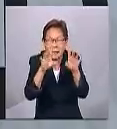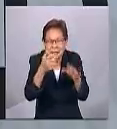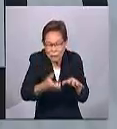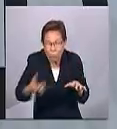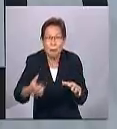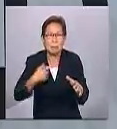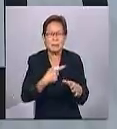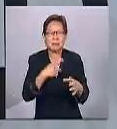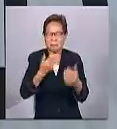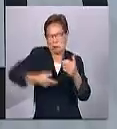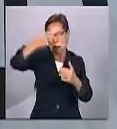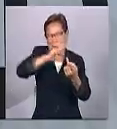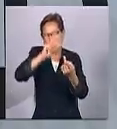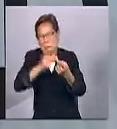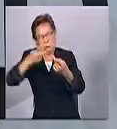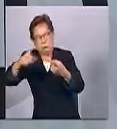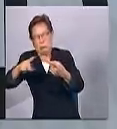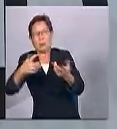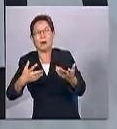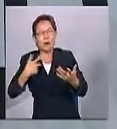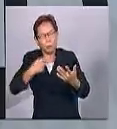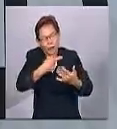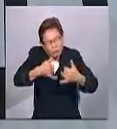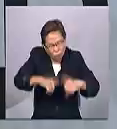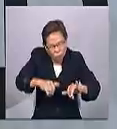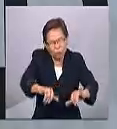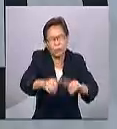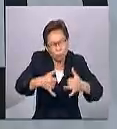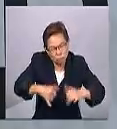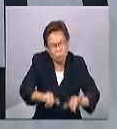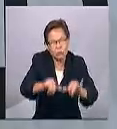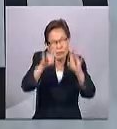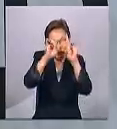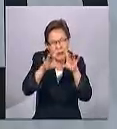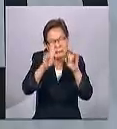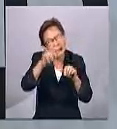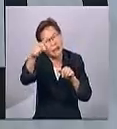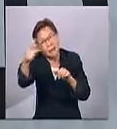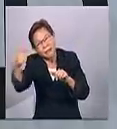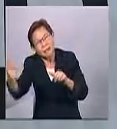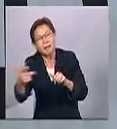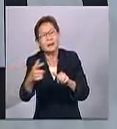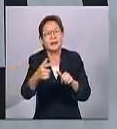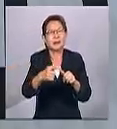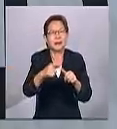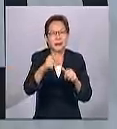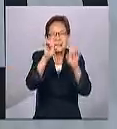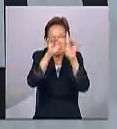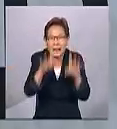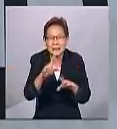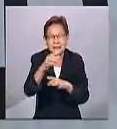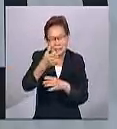accuracy. So we hope that you know we continue to test a few more test kit. If the accuracy is more than